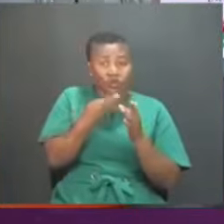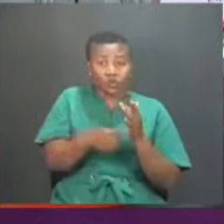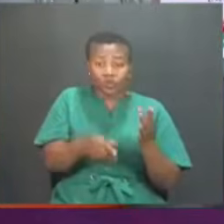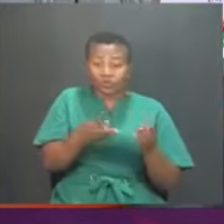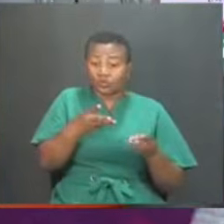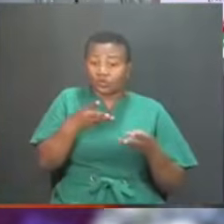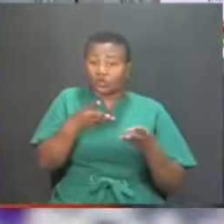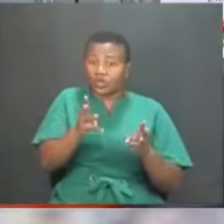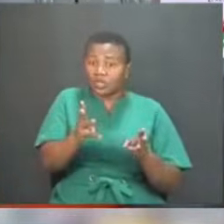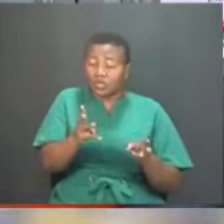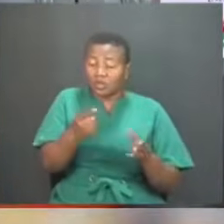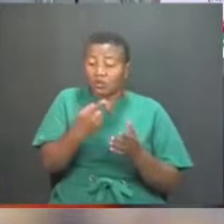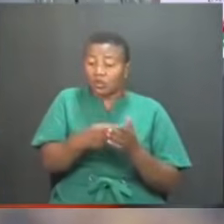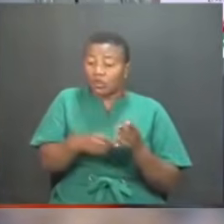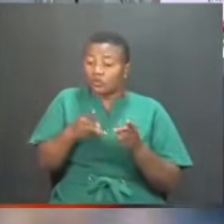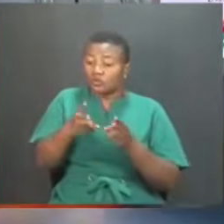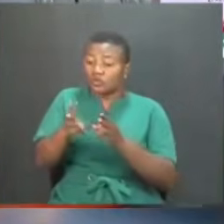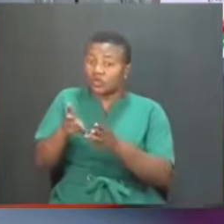place?